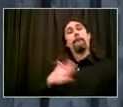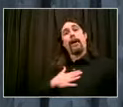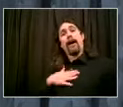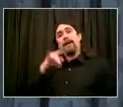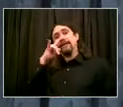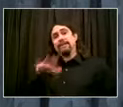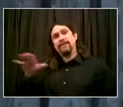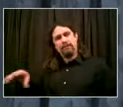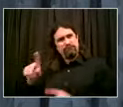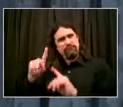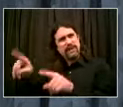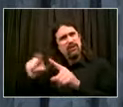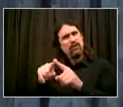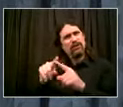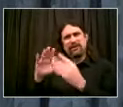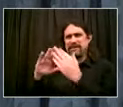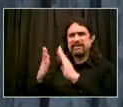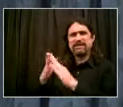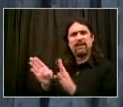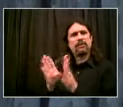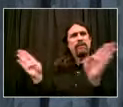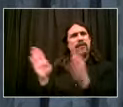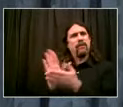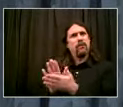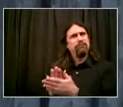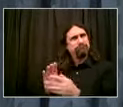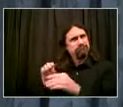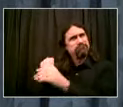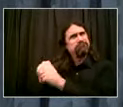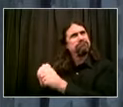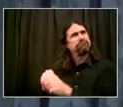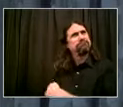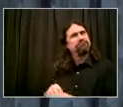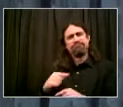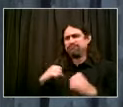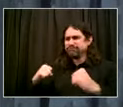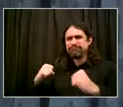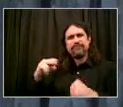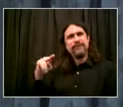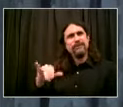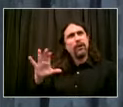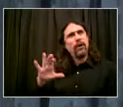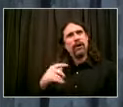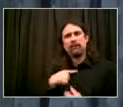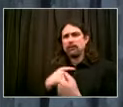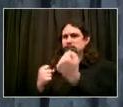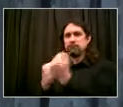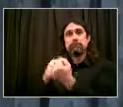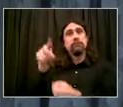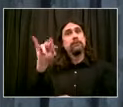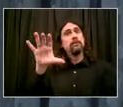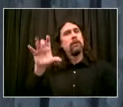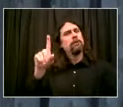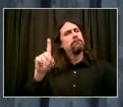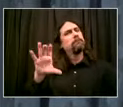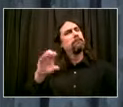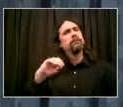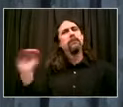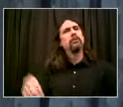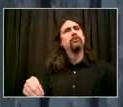is. In my years serving New York City, I've built schools for over 80,000 students. I've led